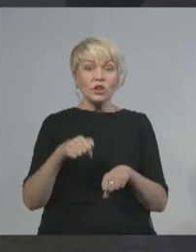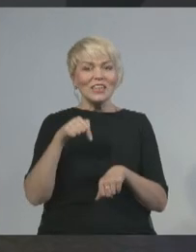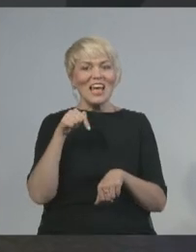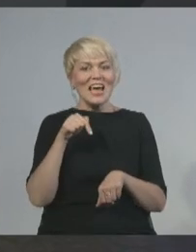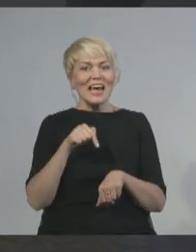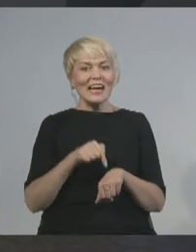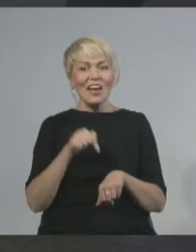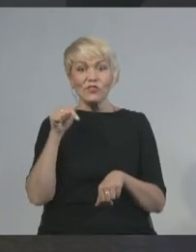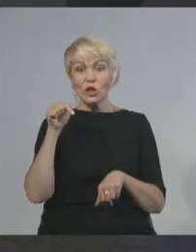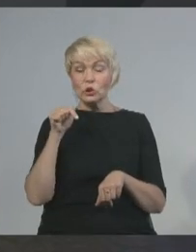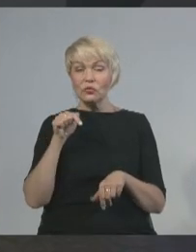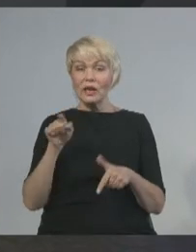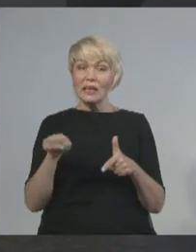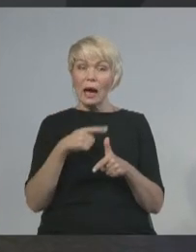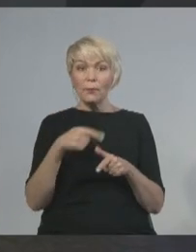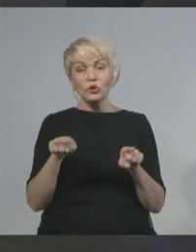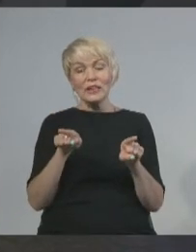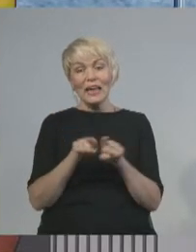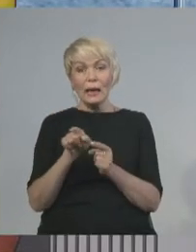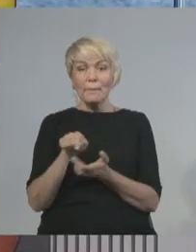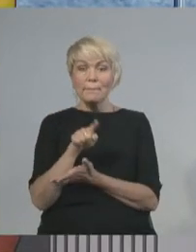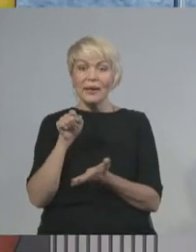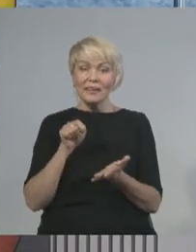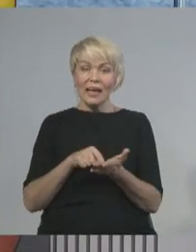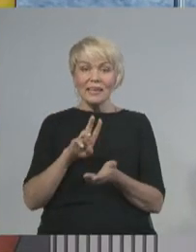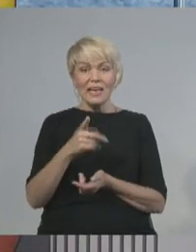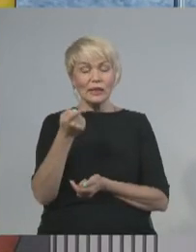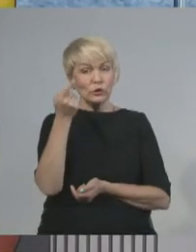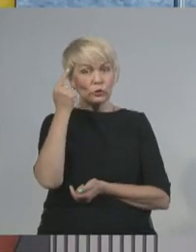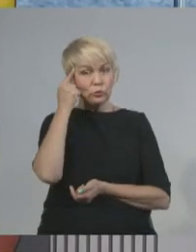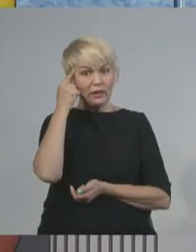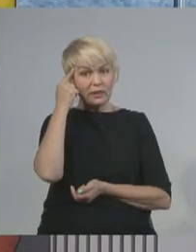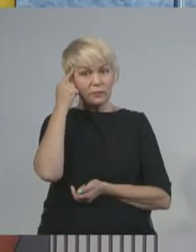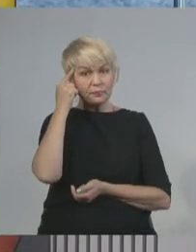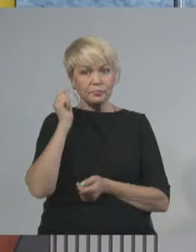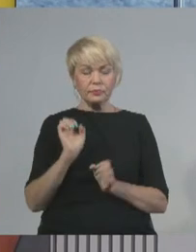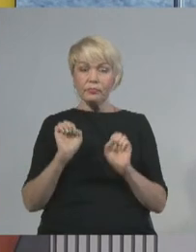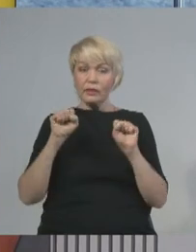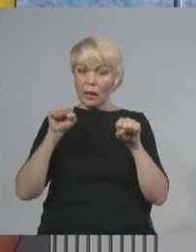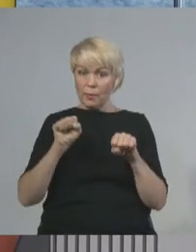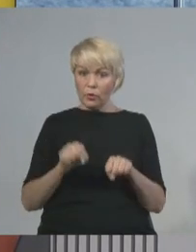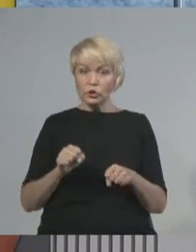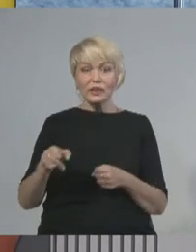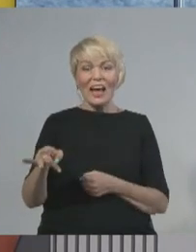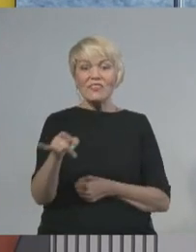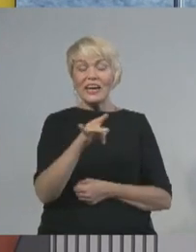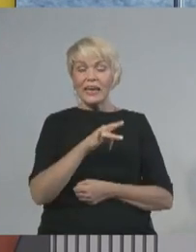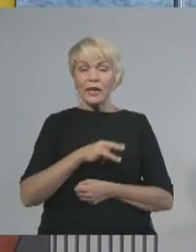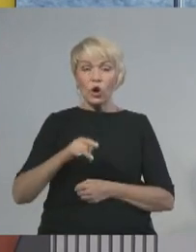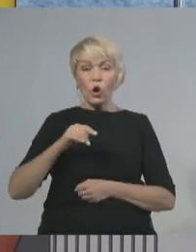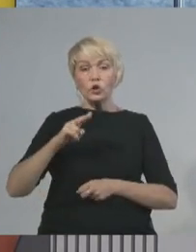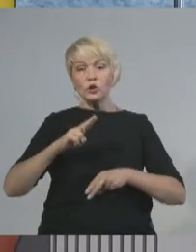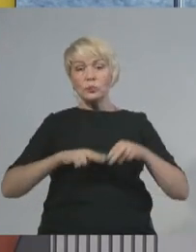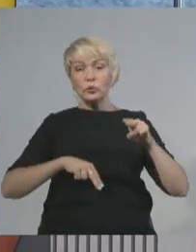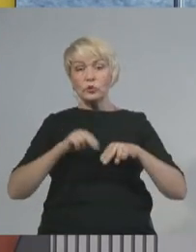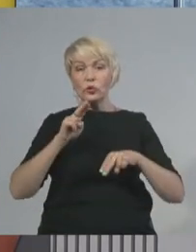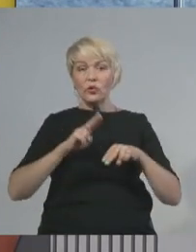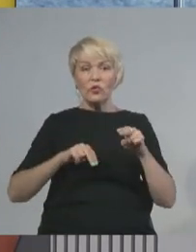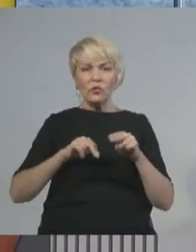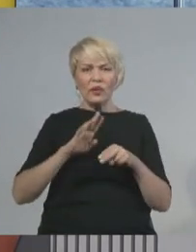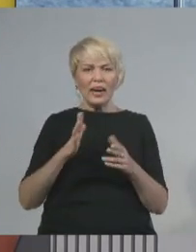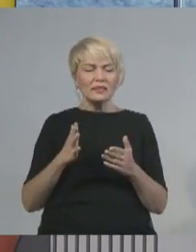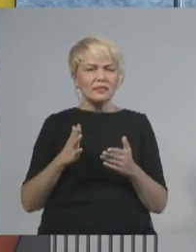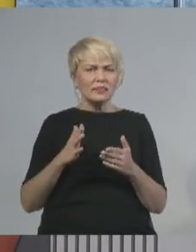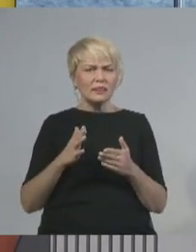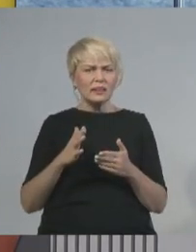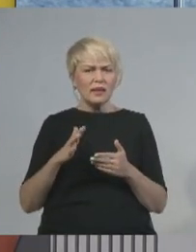reflect on this i also have a question do you think okay do you think you can